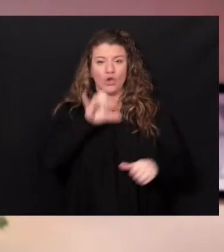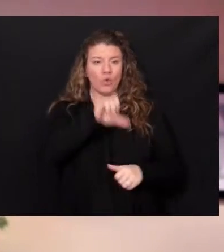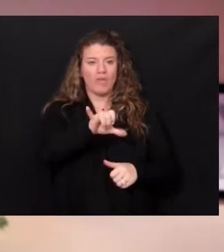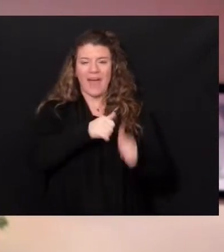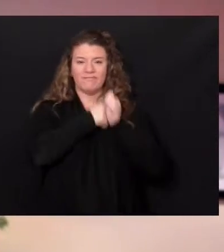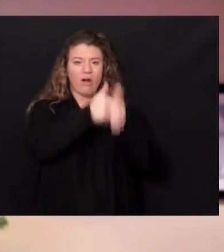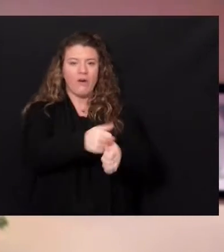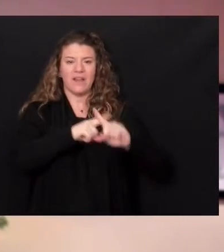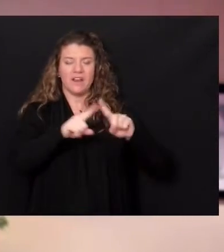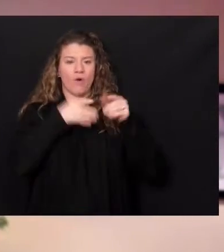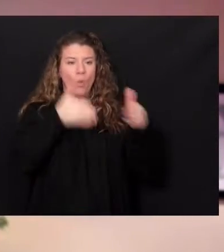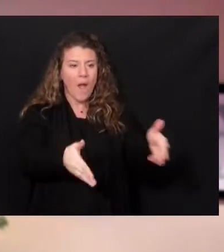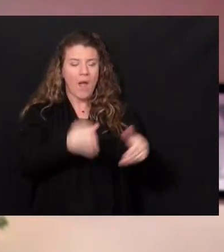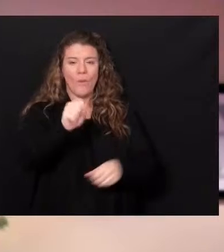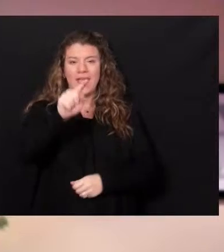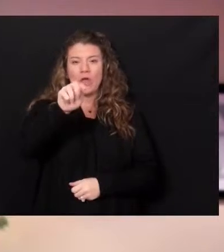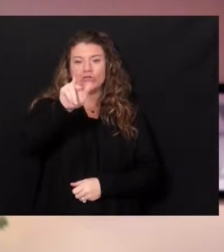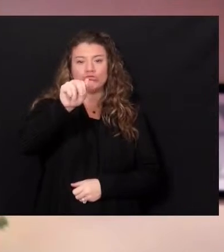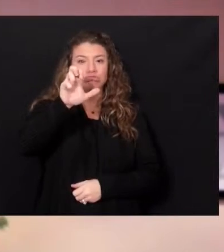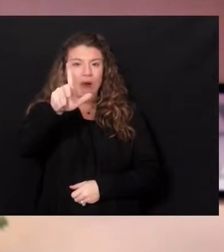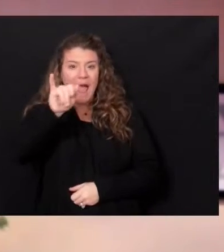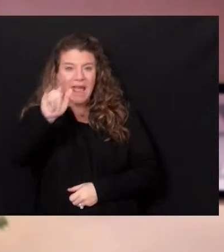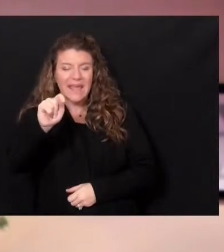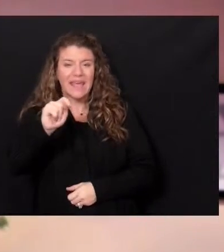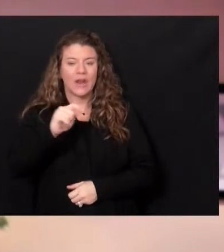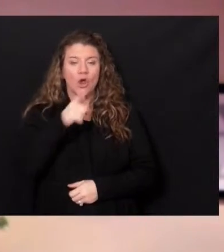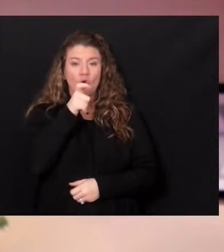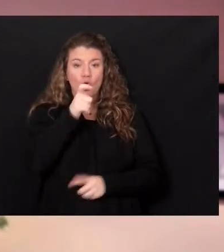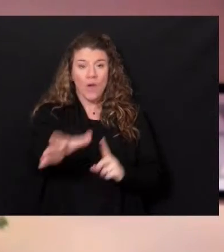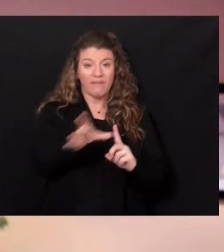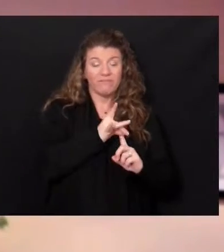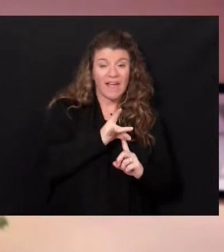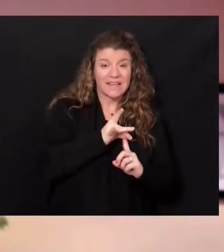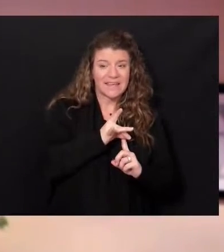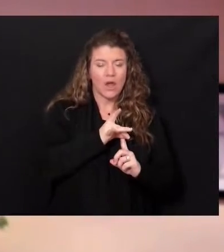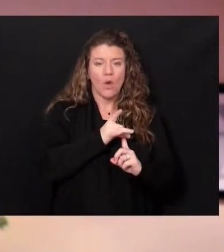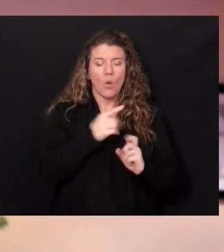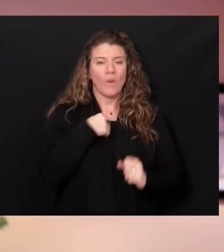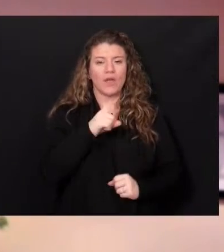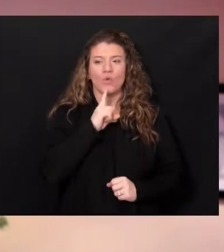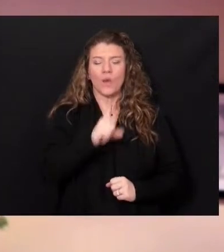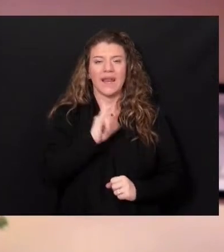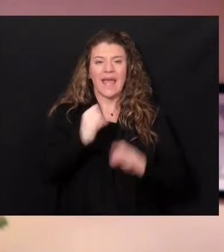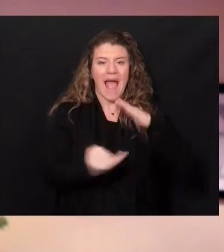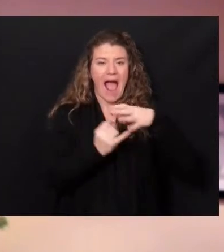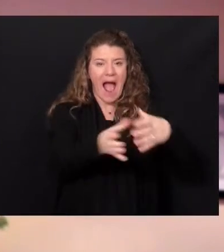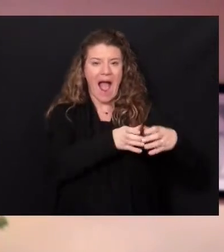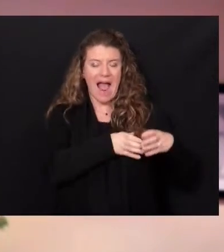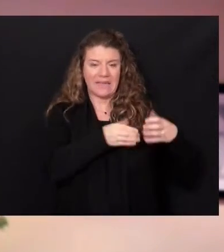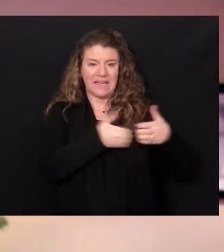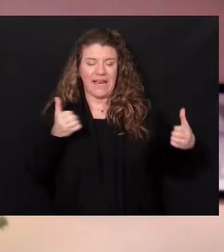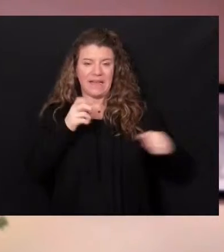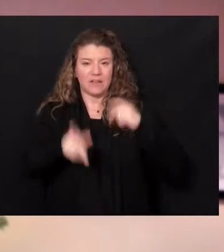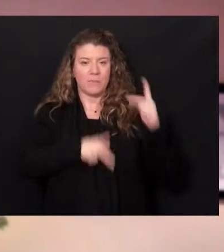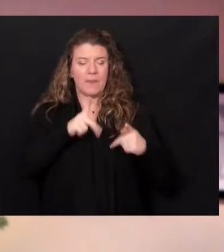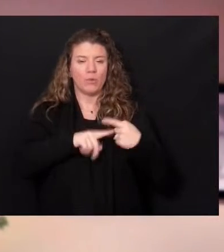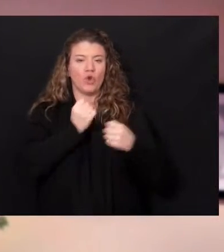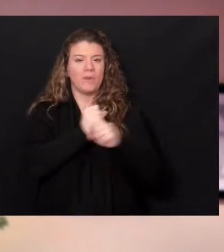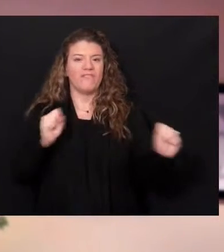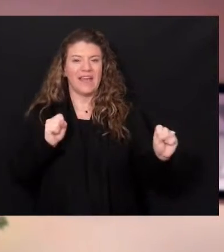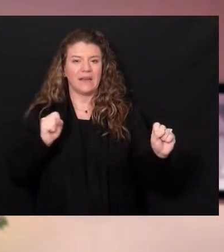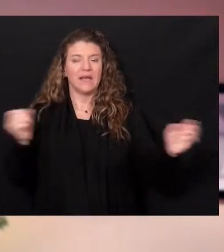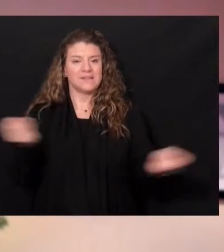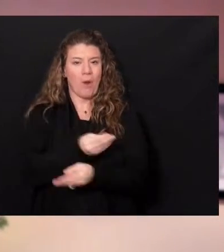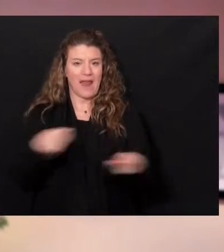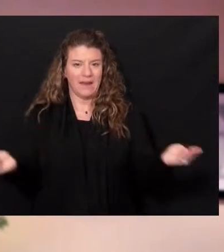can then identify the people that might be infected with it, and we can really very quickly isolate those people and prevent the spread. So this